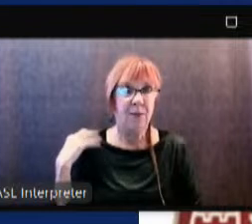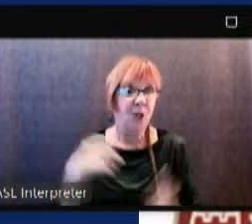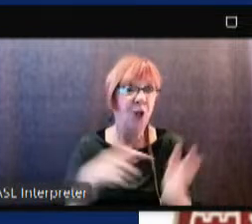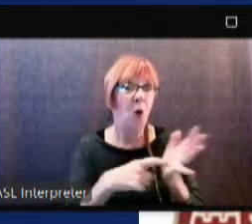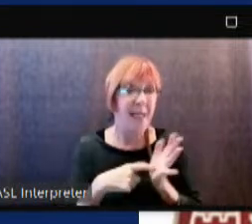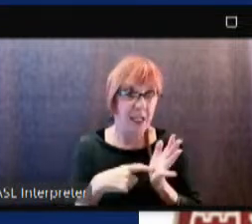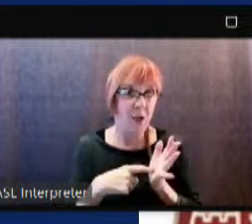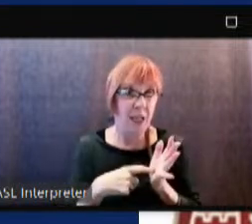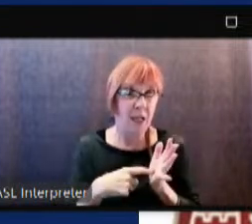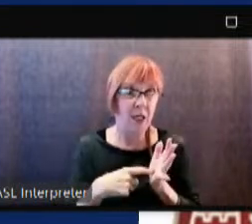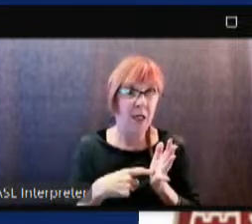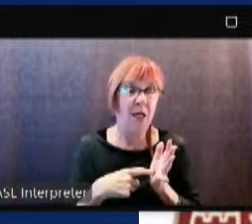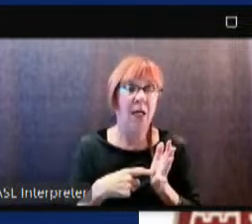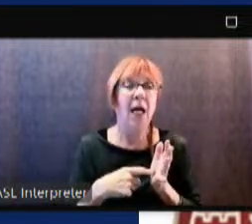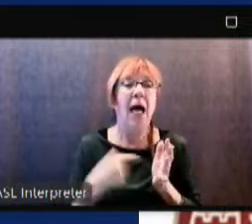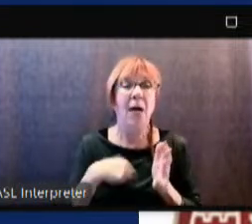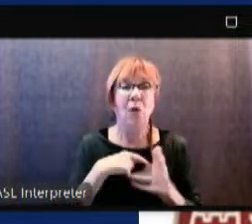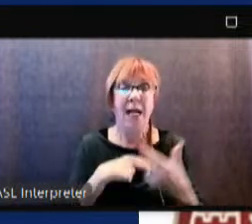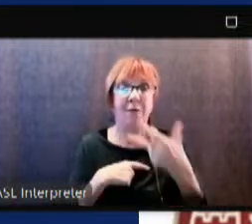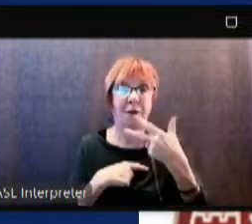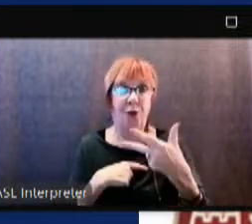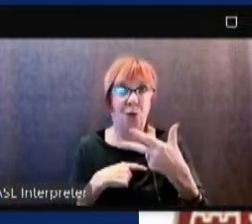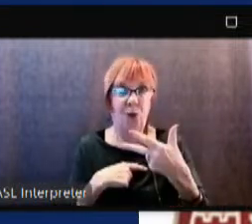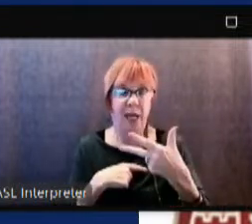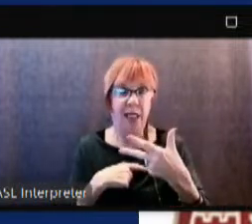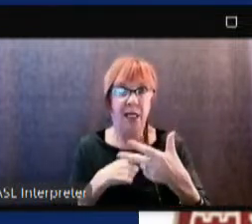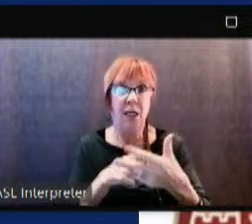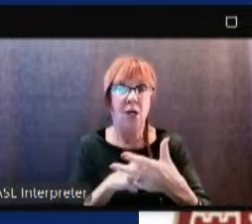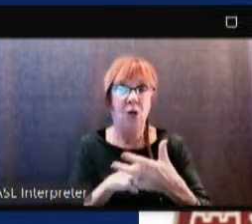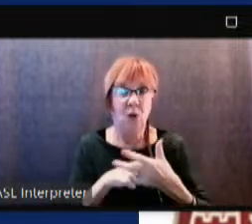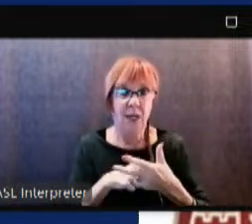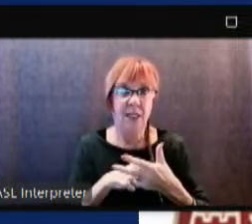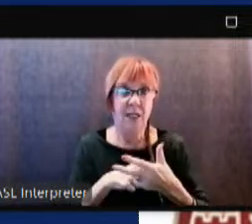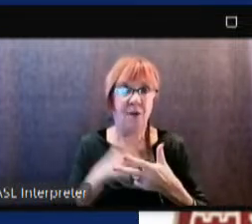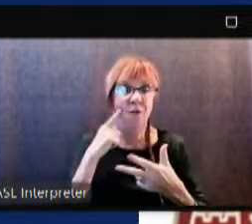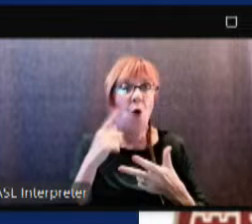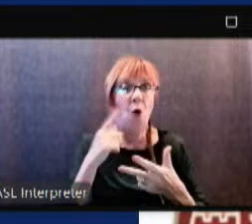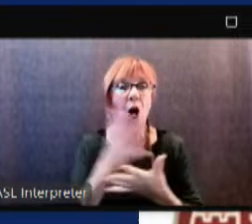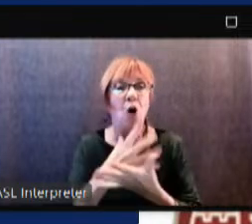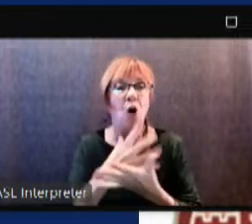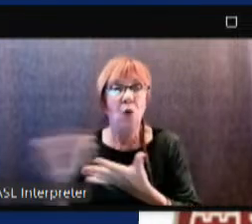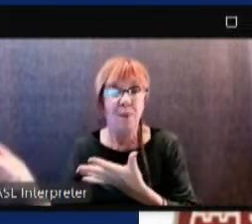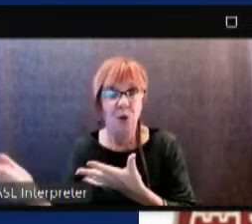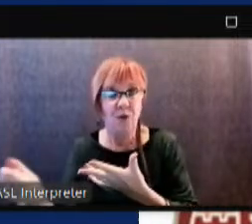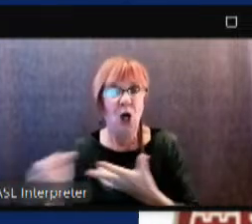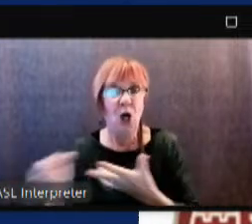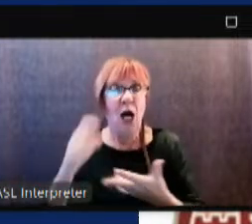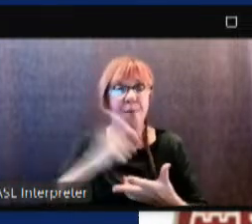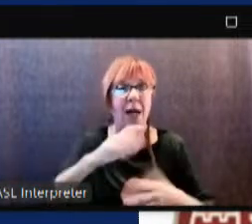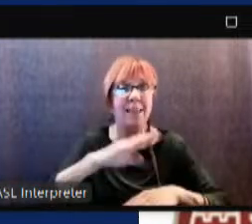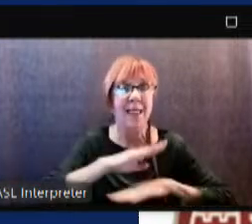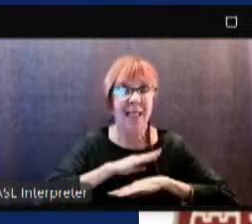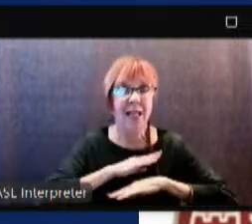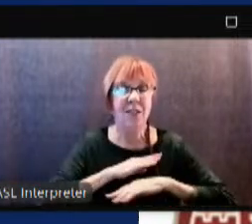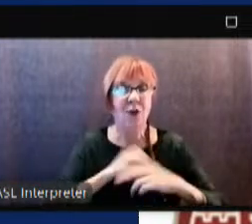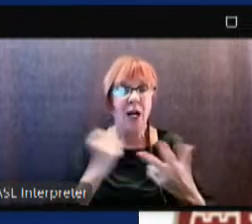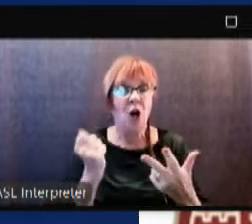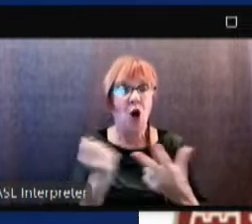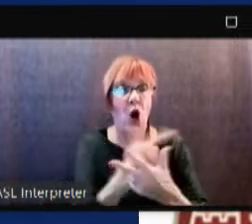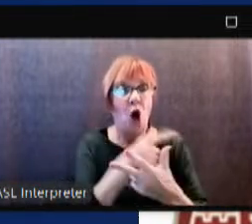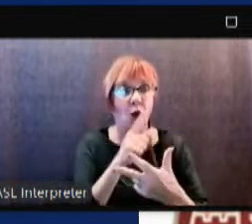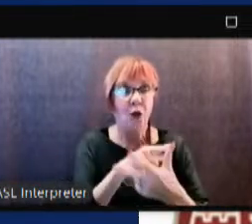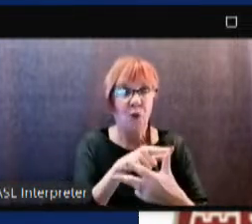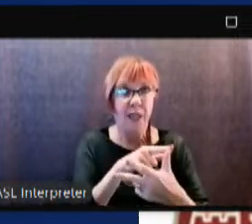And again, this is 3 criteria and for removal, and they must meet all 3 criteria in order for them to be